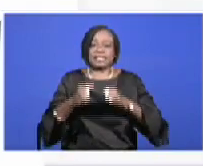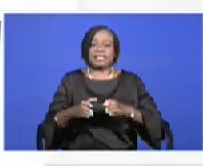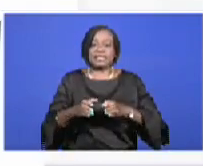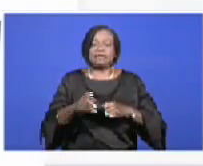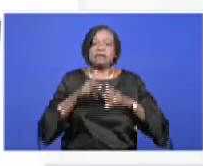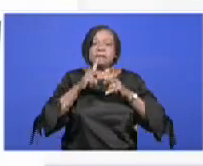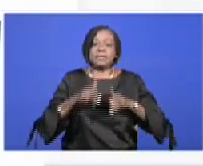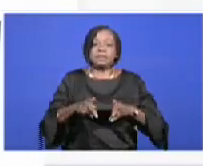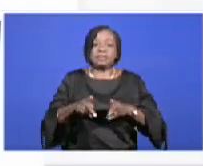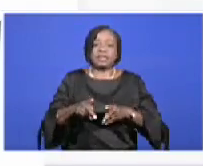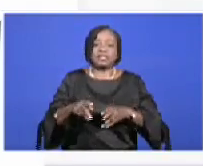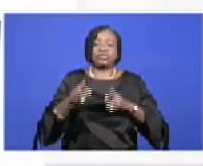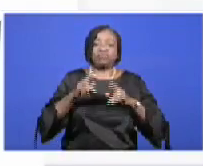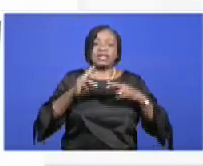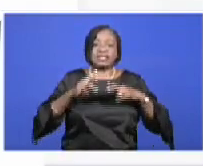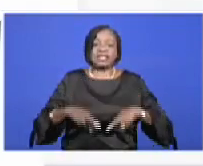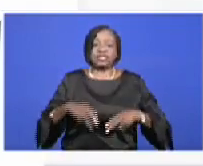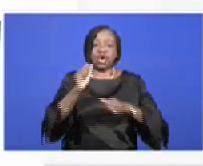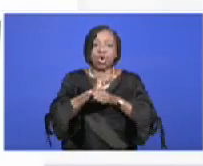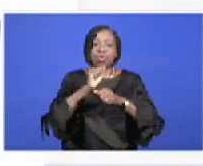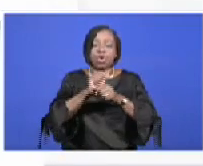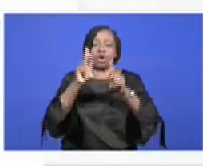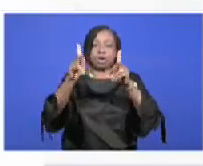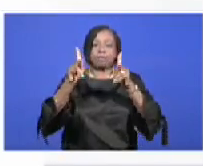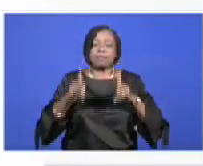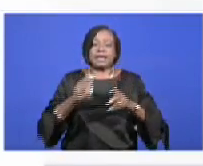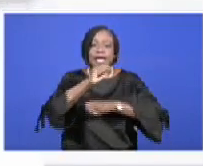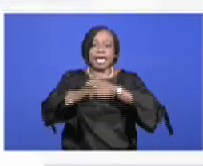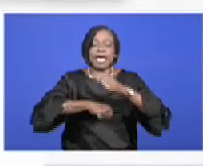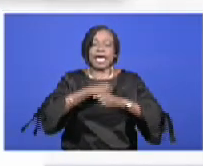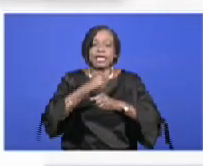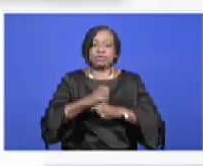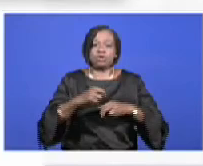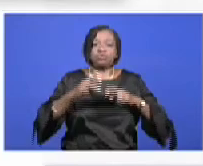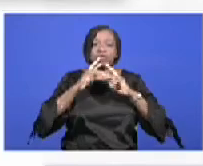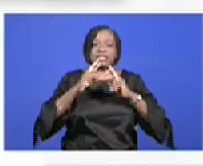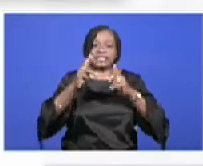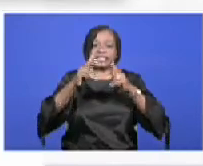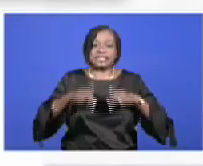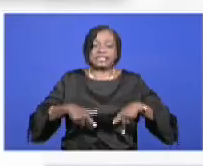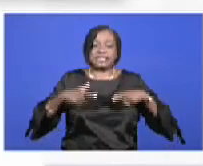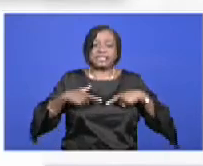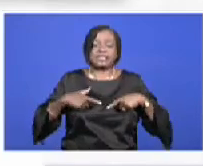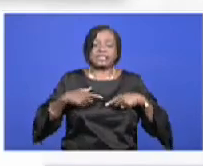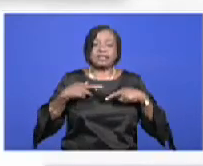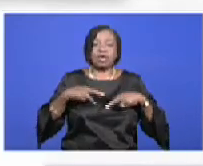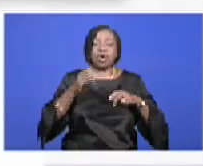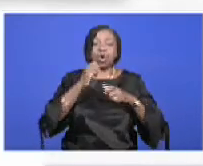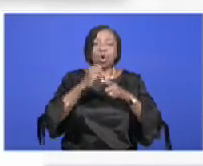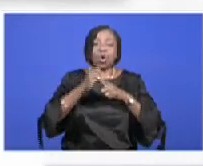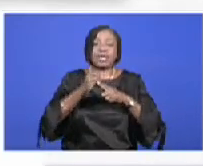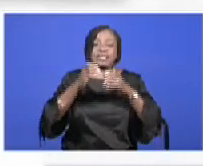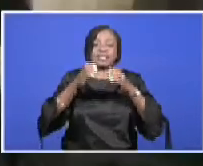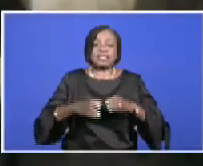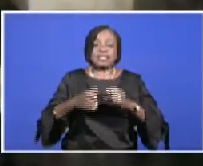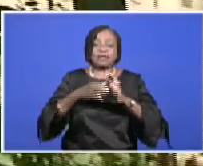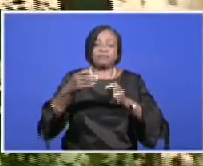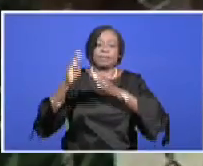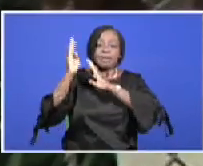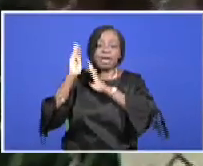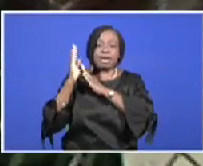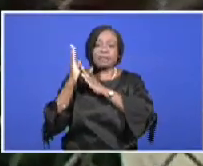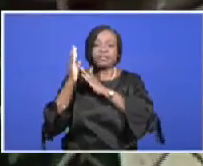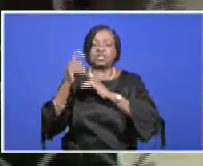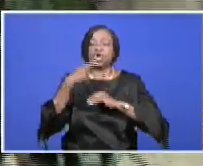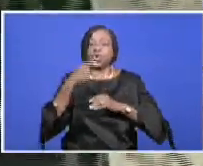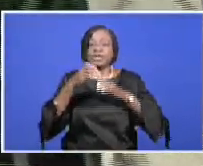residents, work permit holders, annual residents, and or persons to be registered as citizens of the Bahamas, whom she referred to